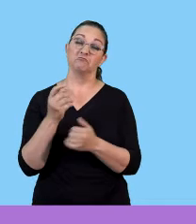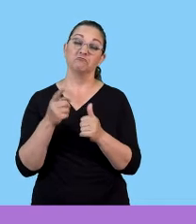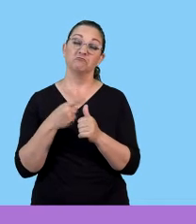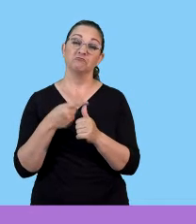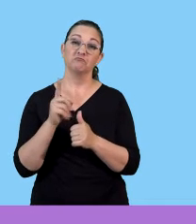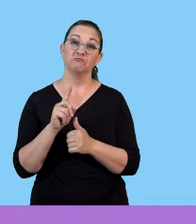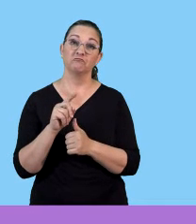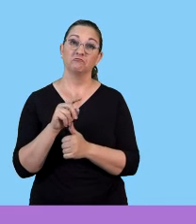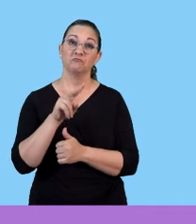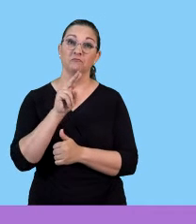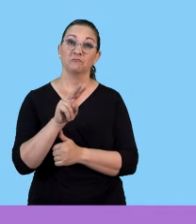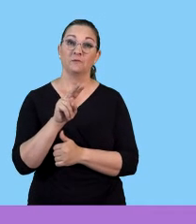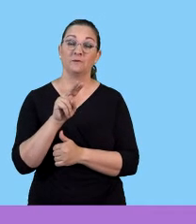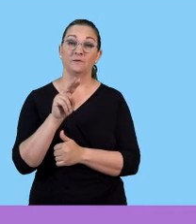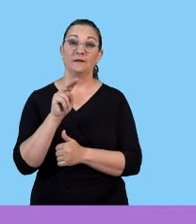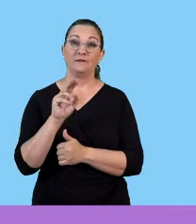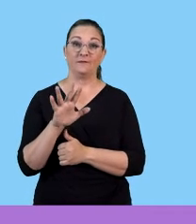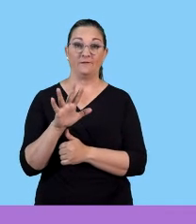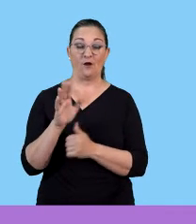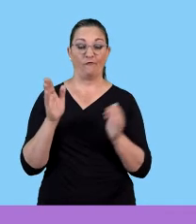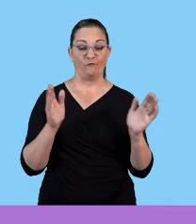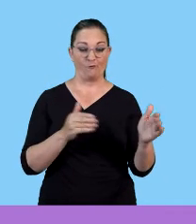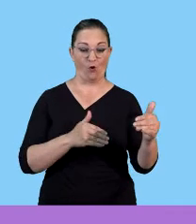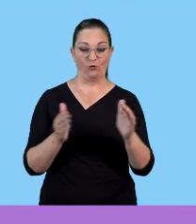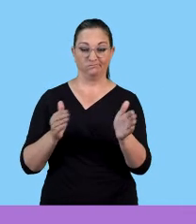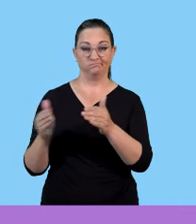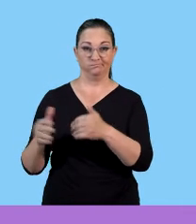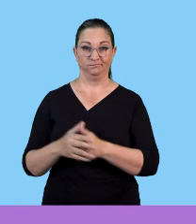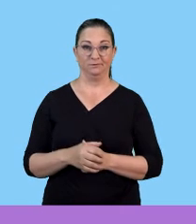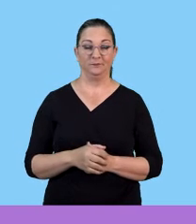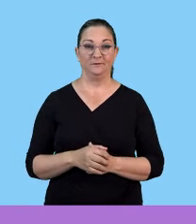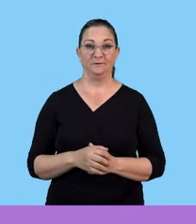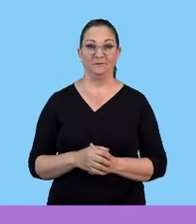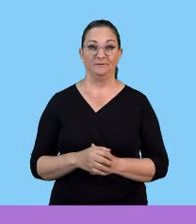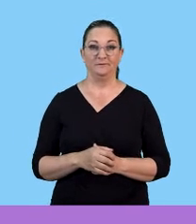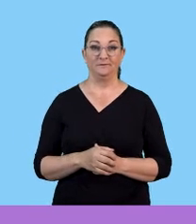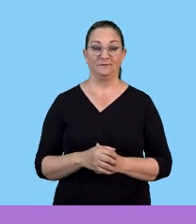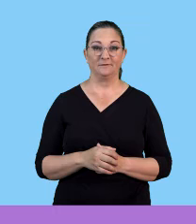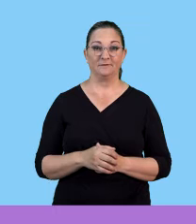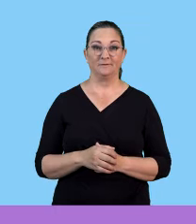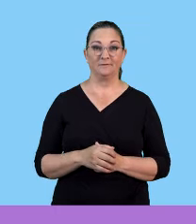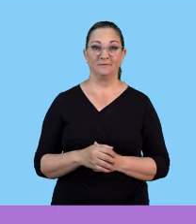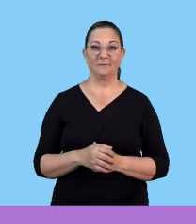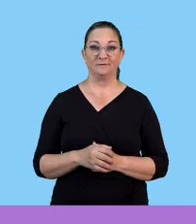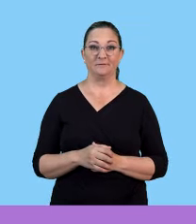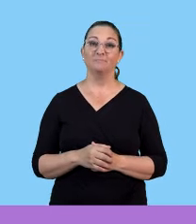20 gives me 25 boxes.